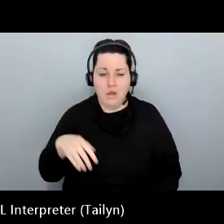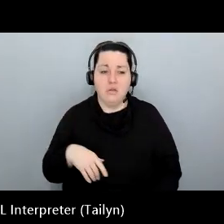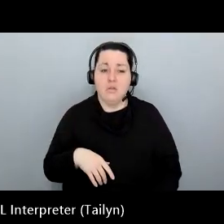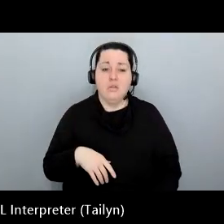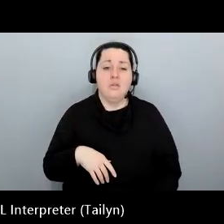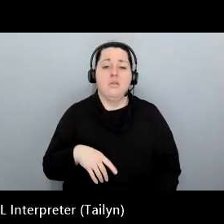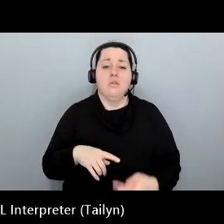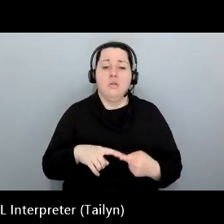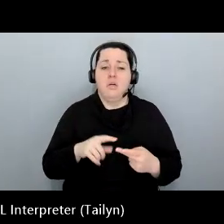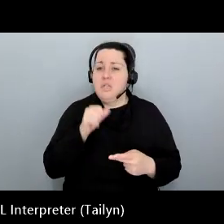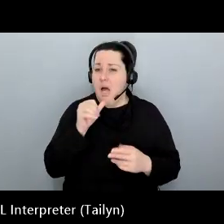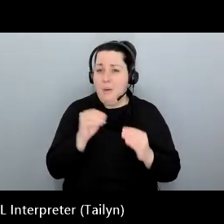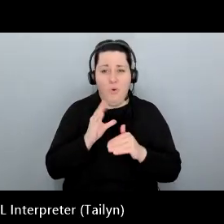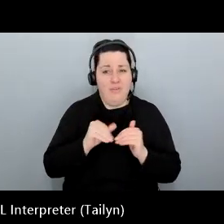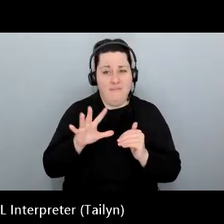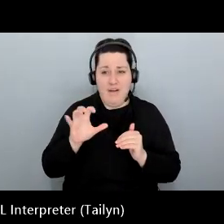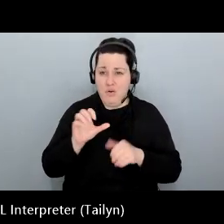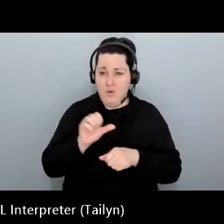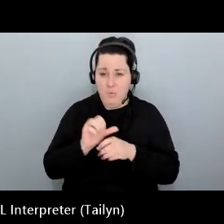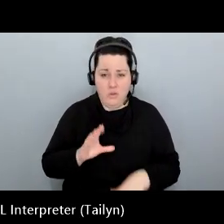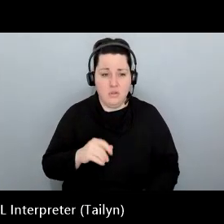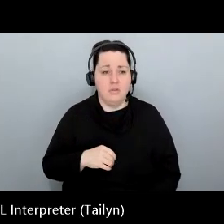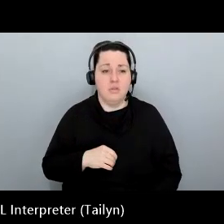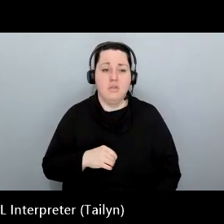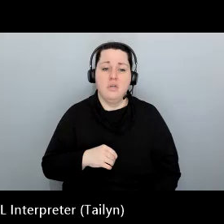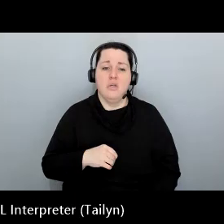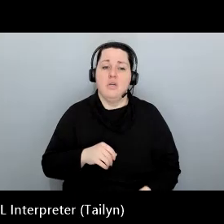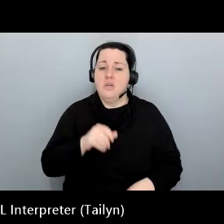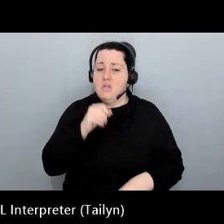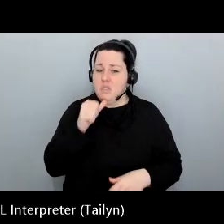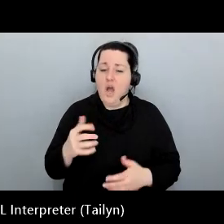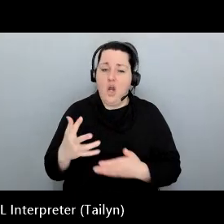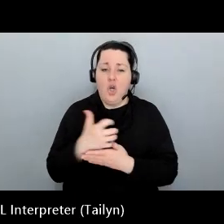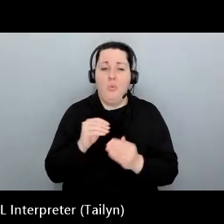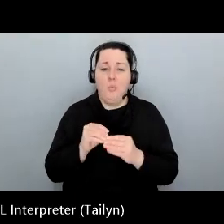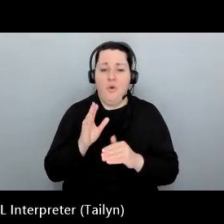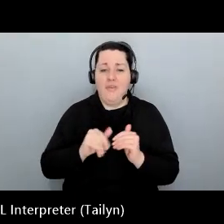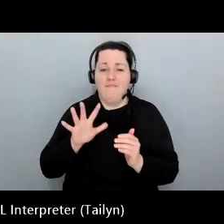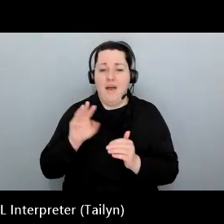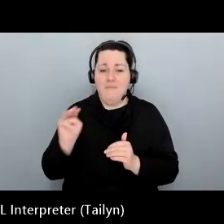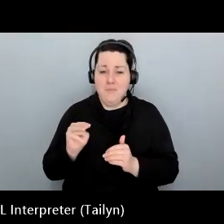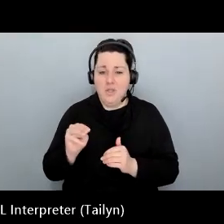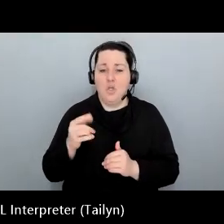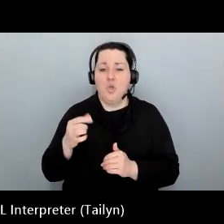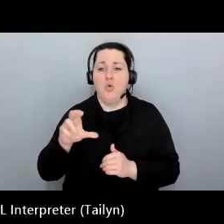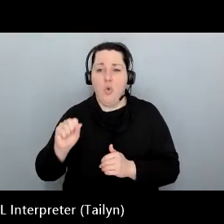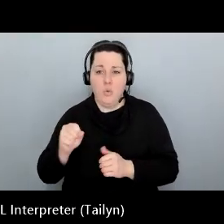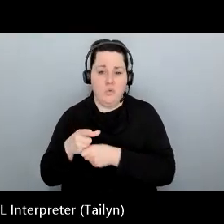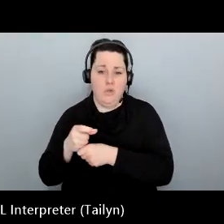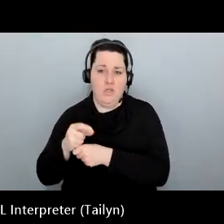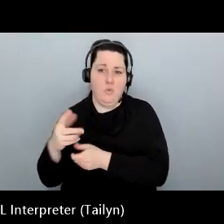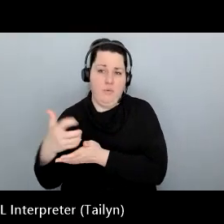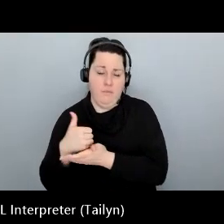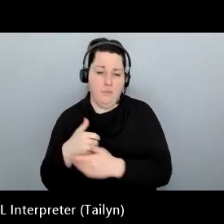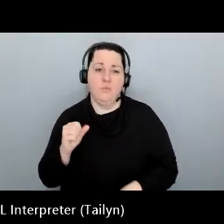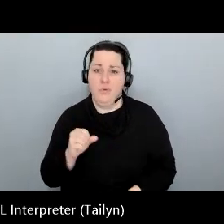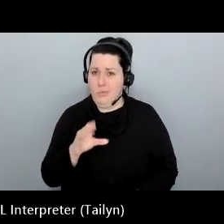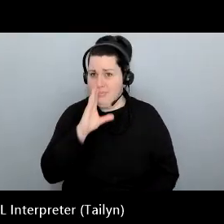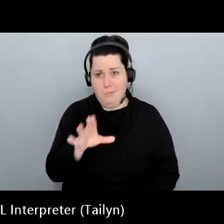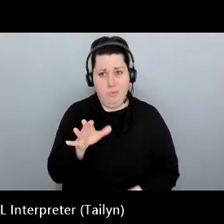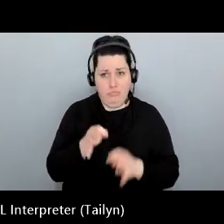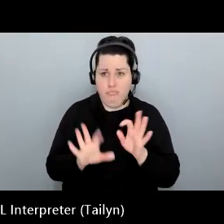500 employees, and you cannot generate any more than 5 million in gross annual revenue. All right. So simple and